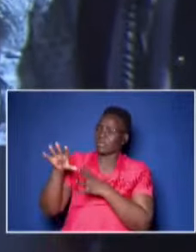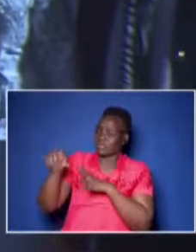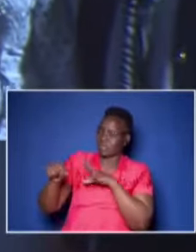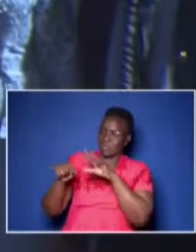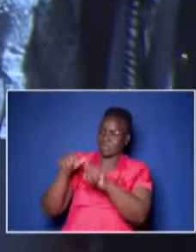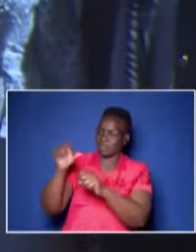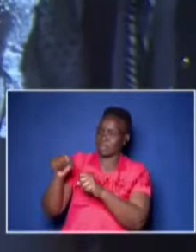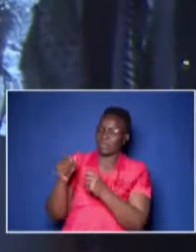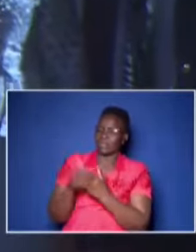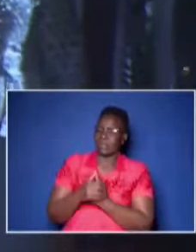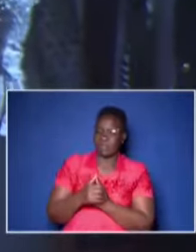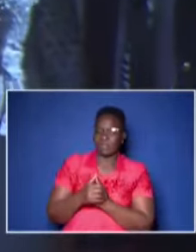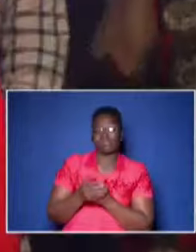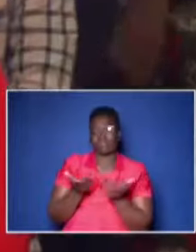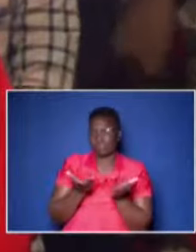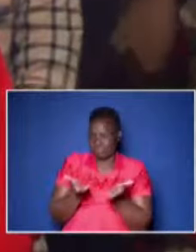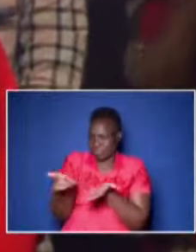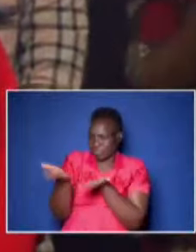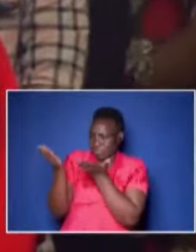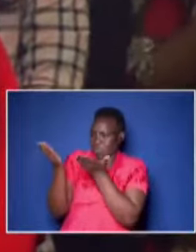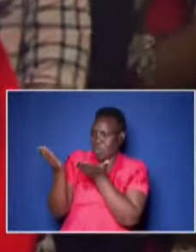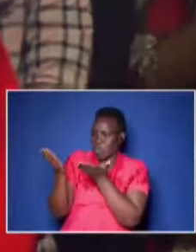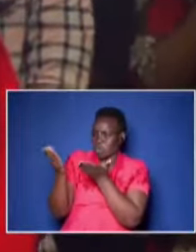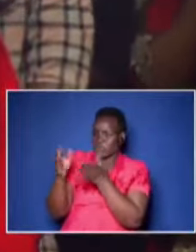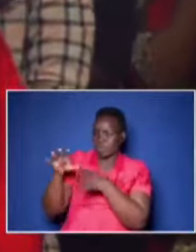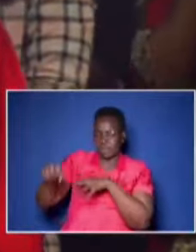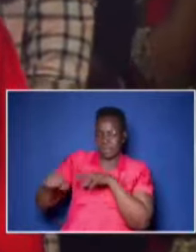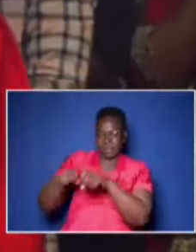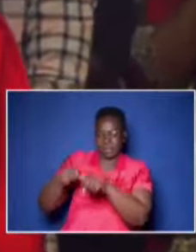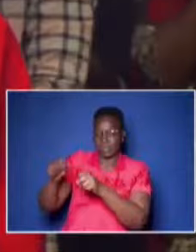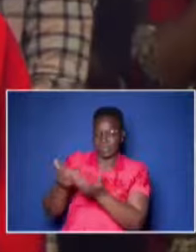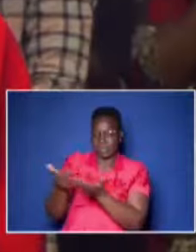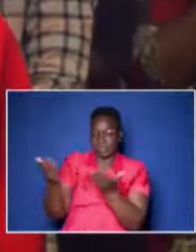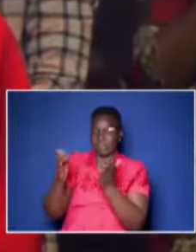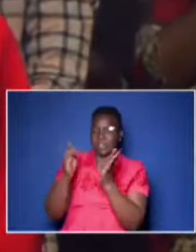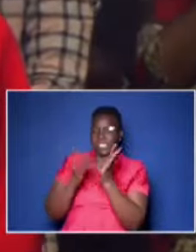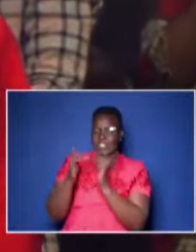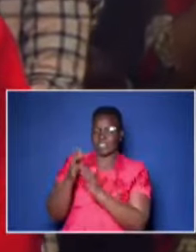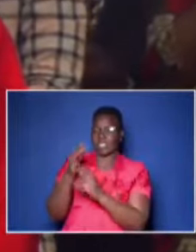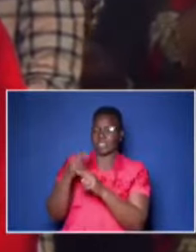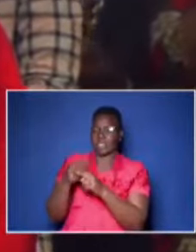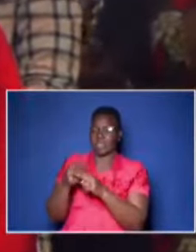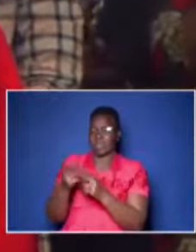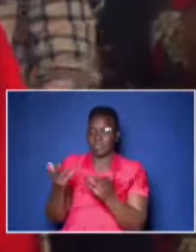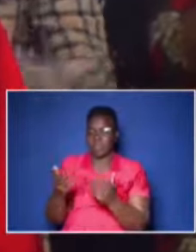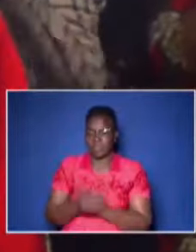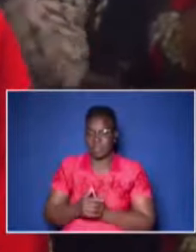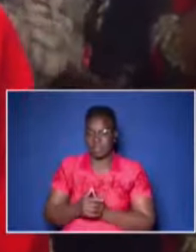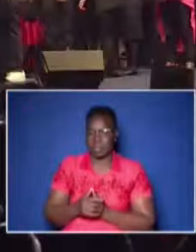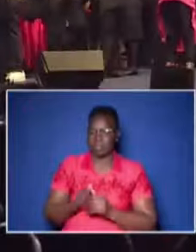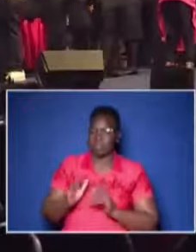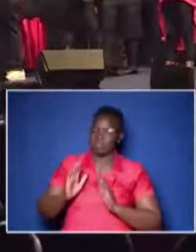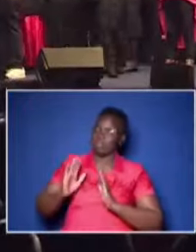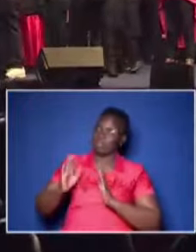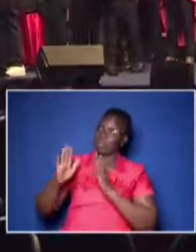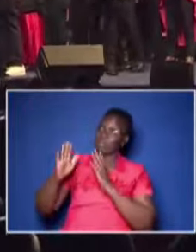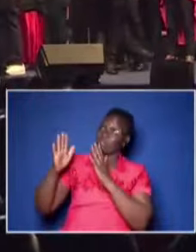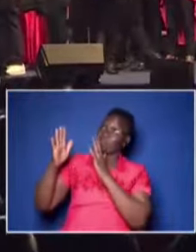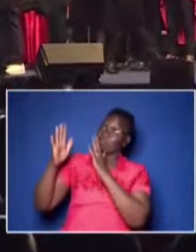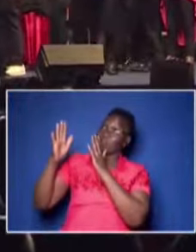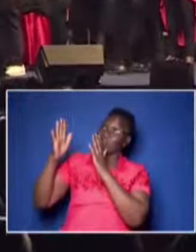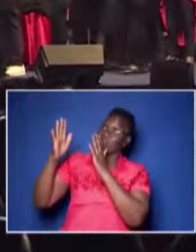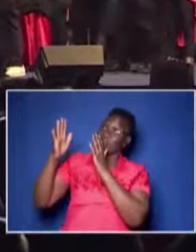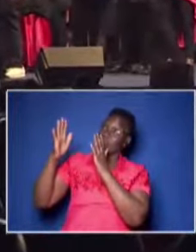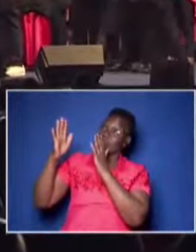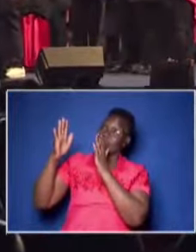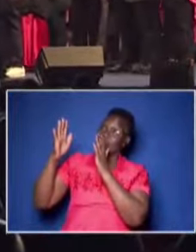them girl get them in Jesus name let's give the Lord a big shout of